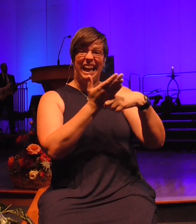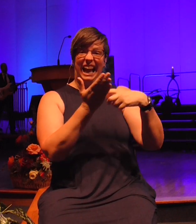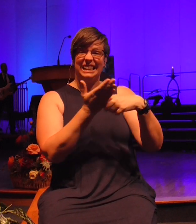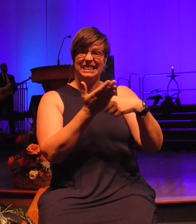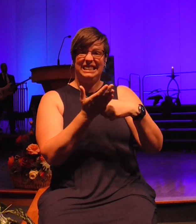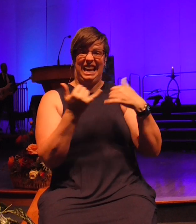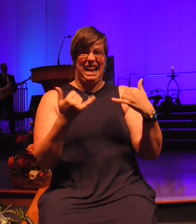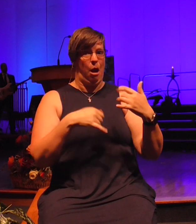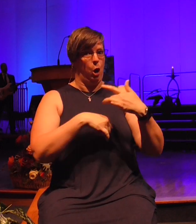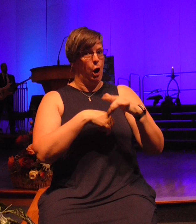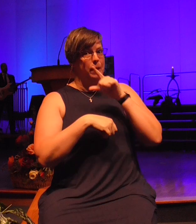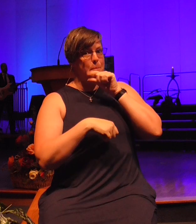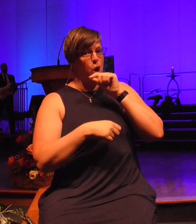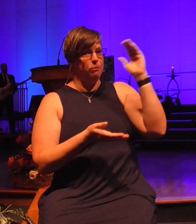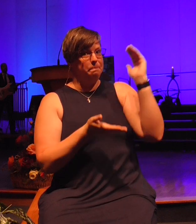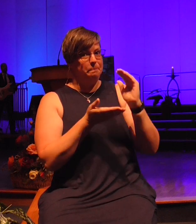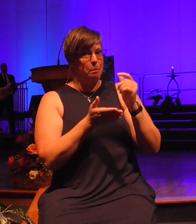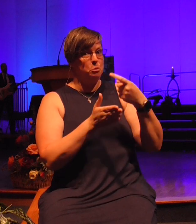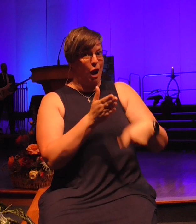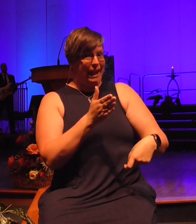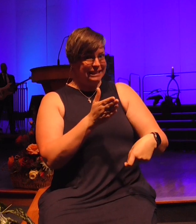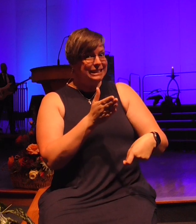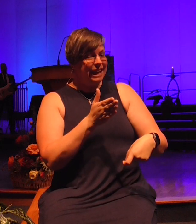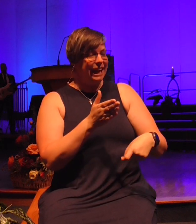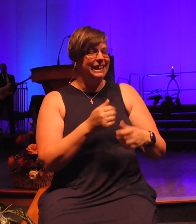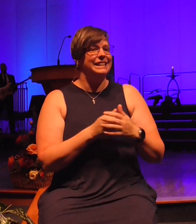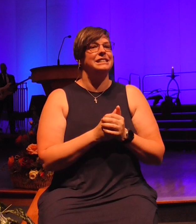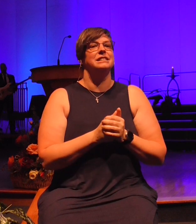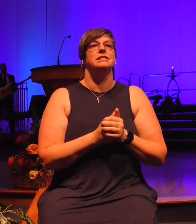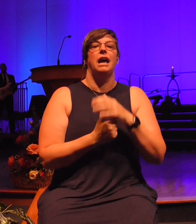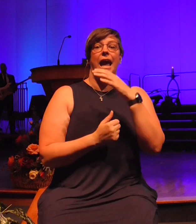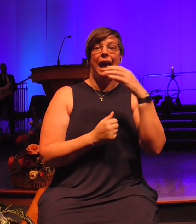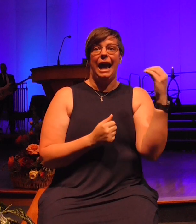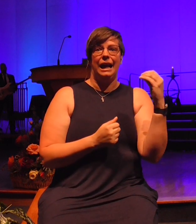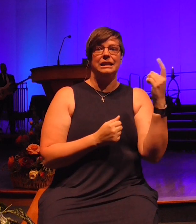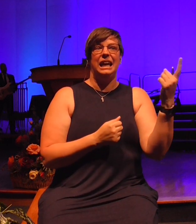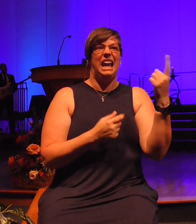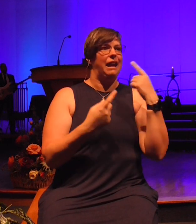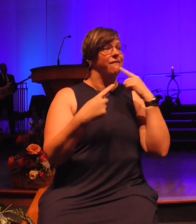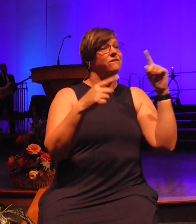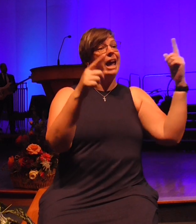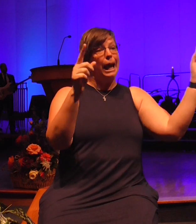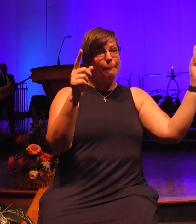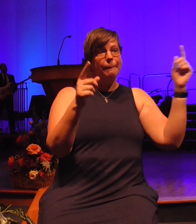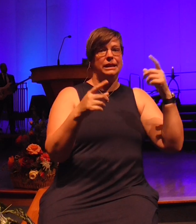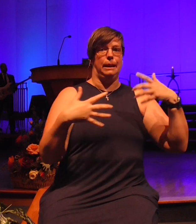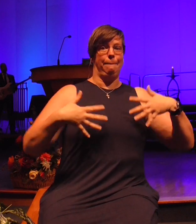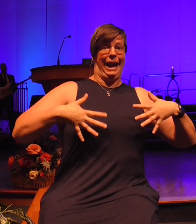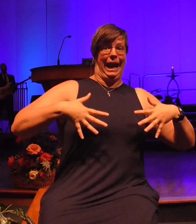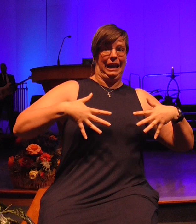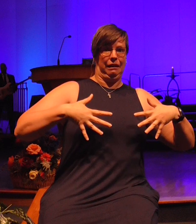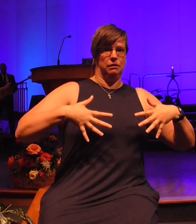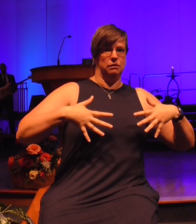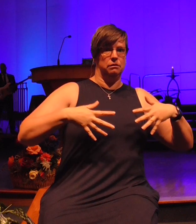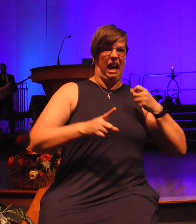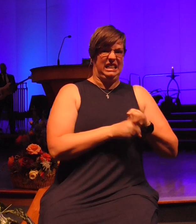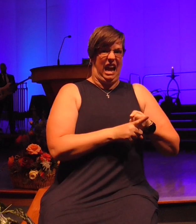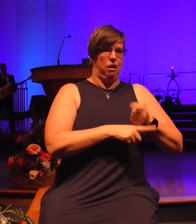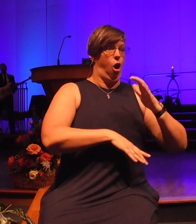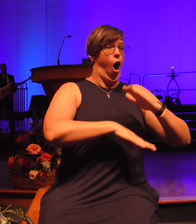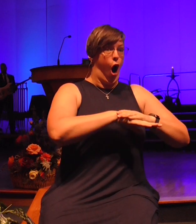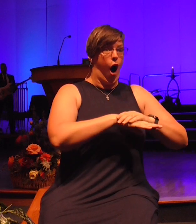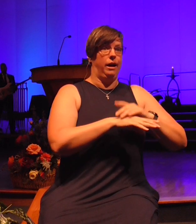now, early bird price until July 2nd too. A former anchor for ABC News, he had a Yes. famous panic attack on air. He